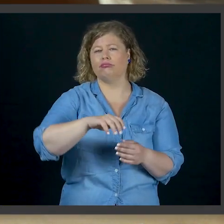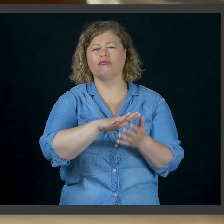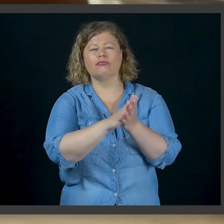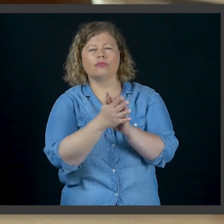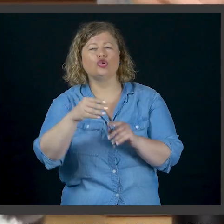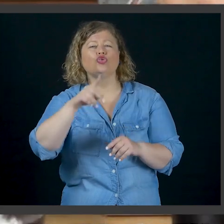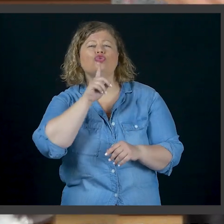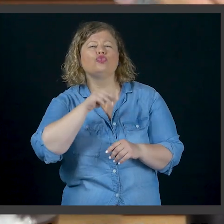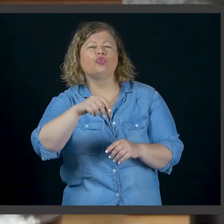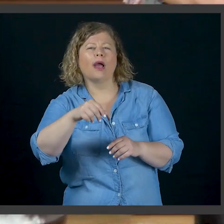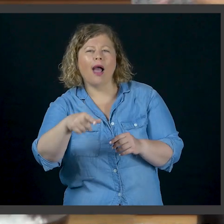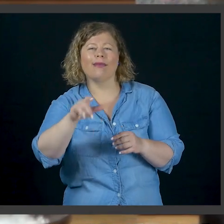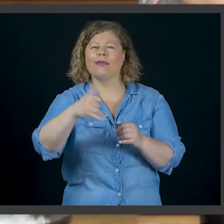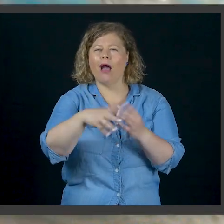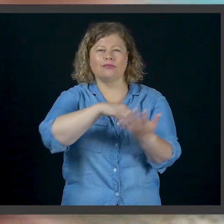dissolve.